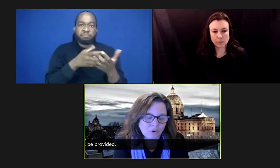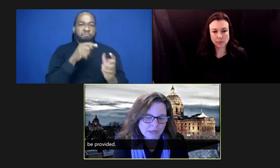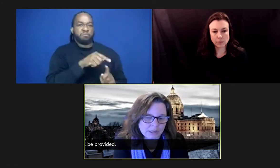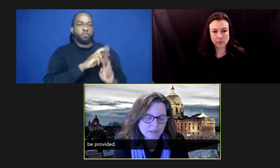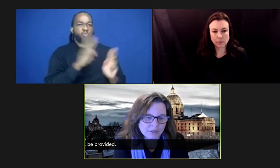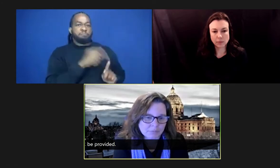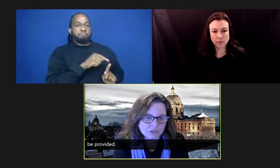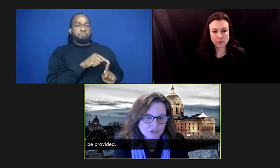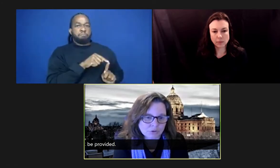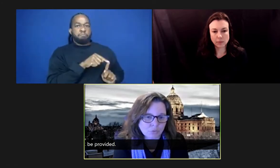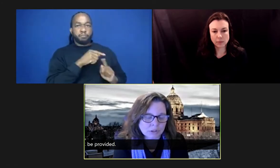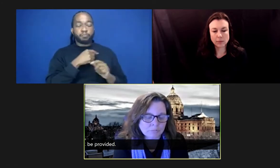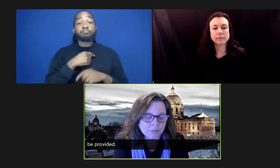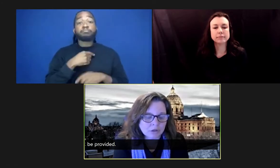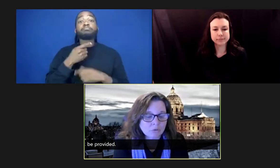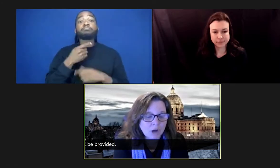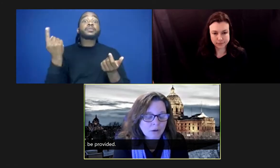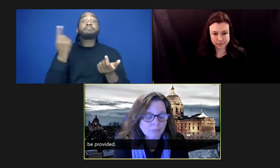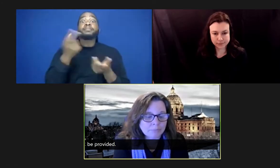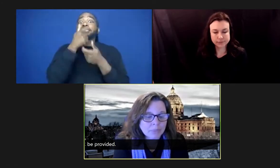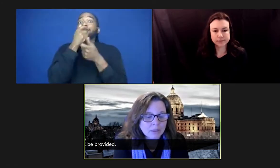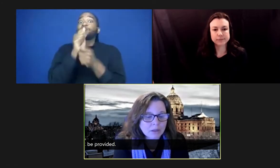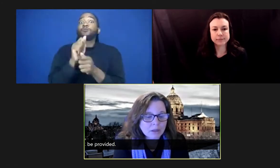Legislative Coordinating Commission will be